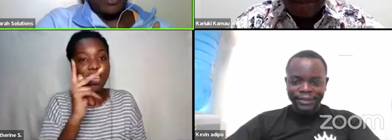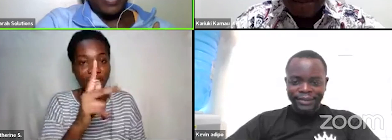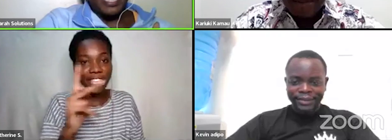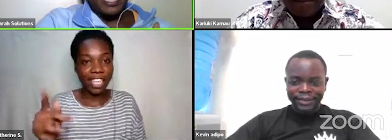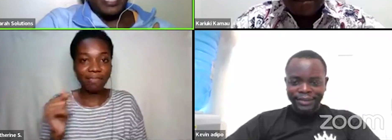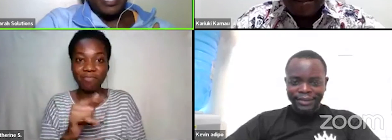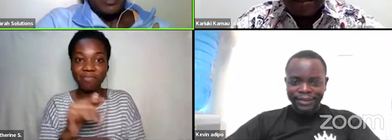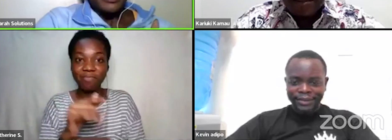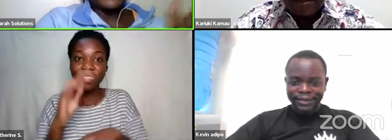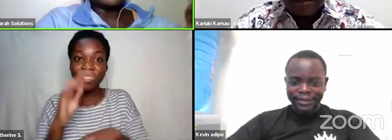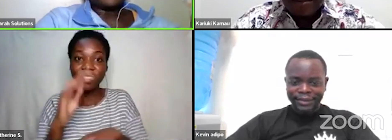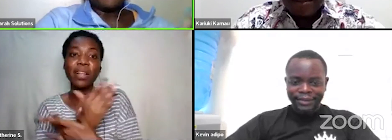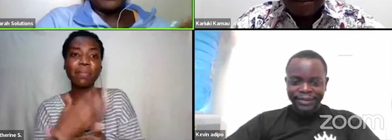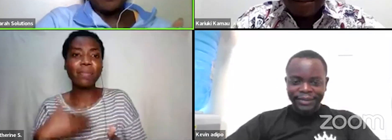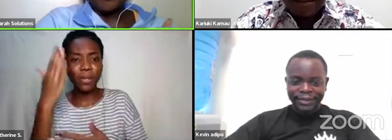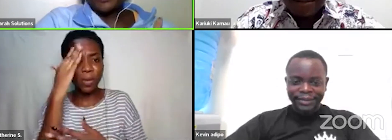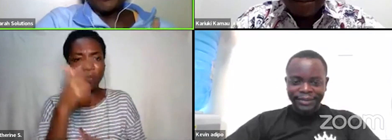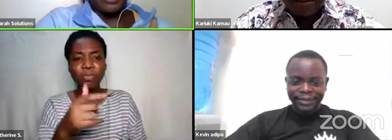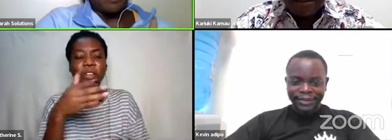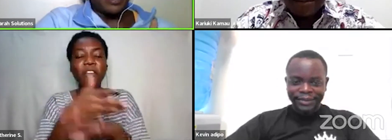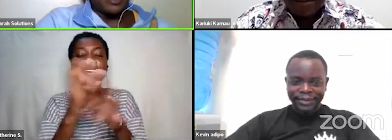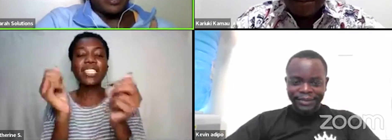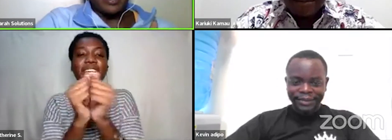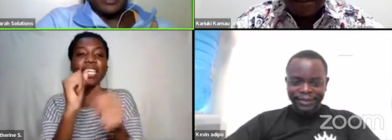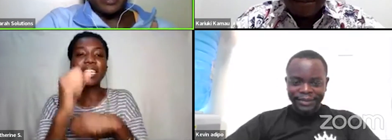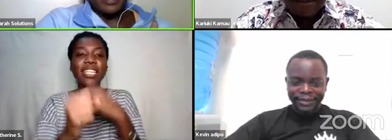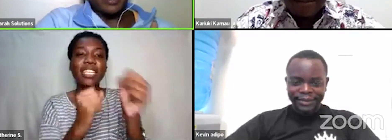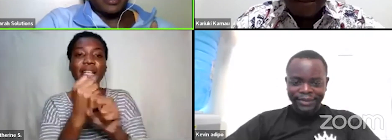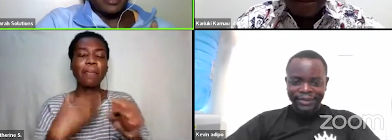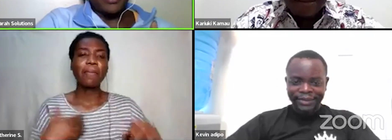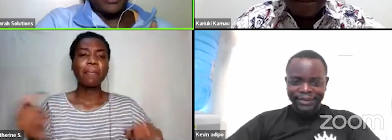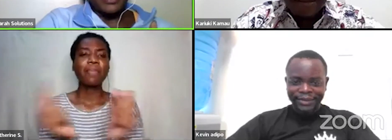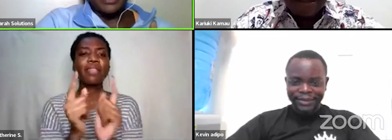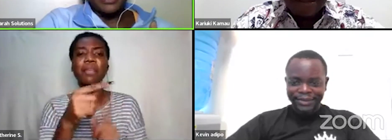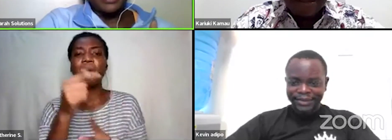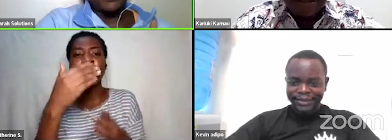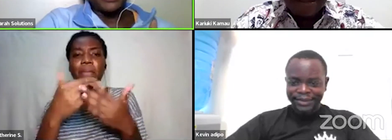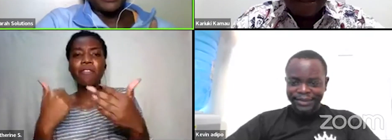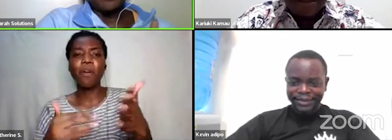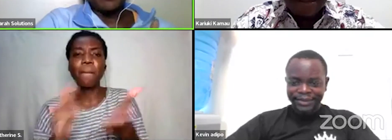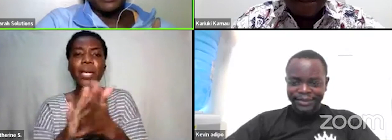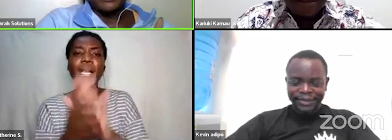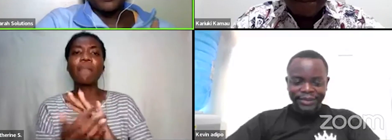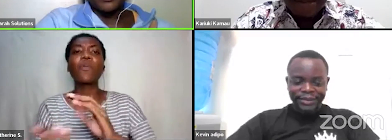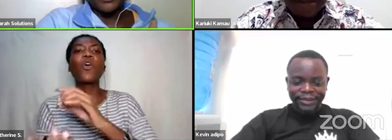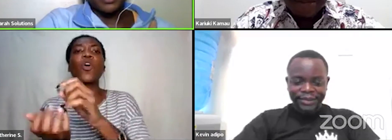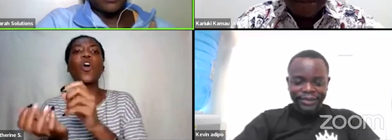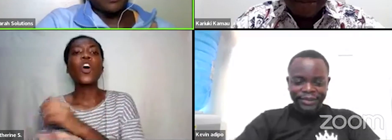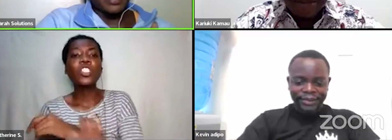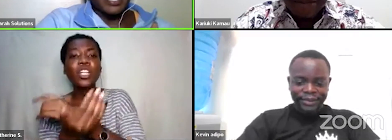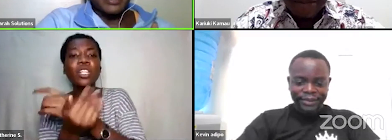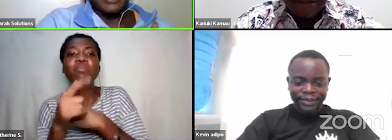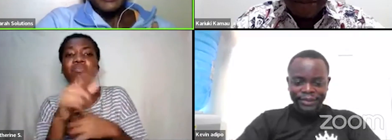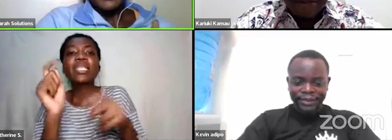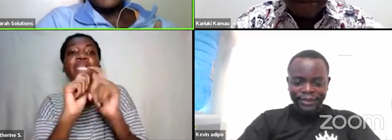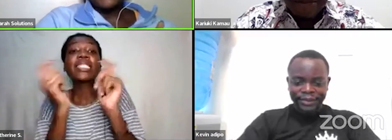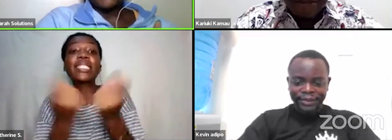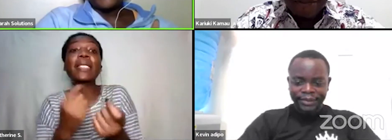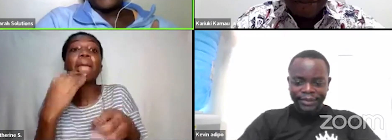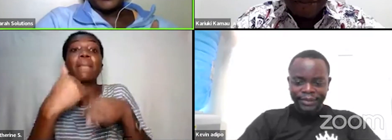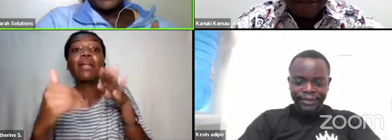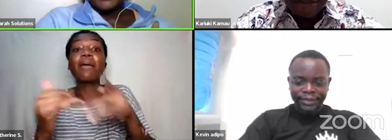known KK for over 10 years now. He actually met me before I became a consultant. Alitufanyia team building huko kwenye nilikuwa nafanya